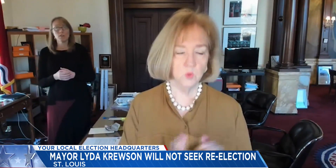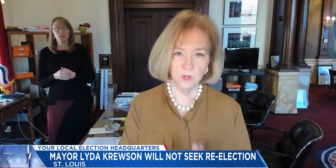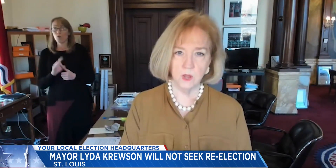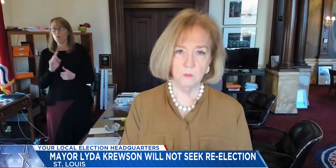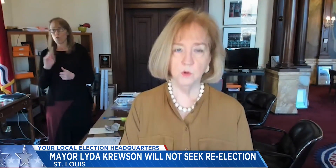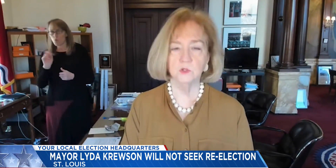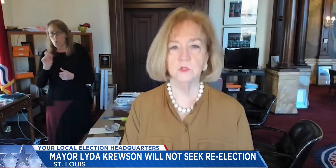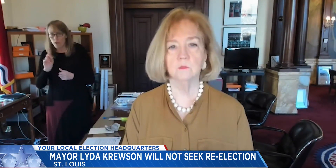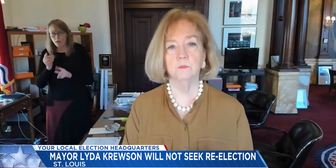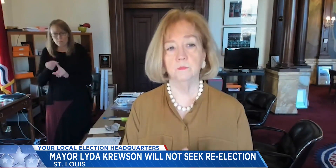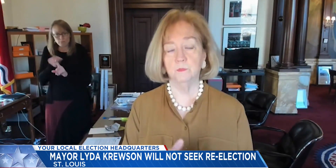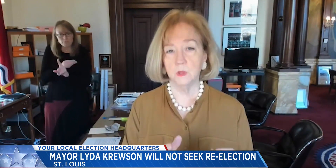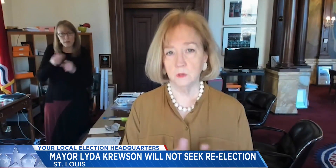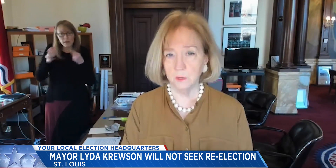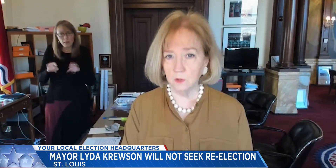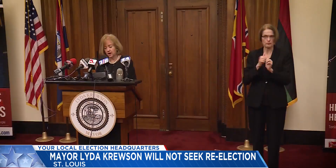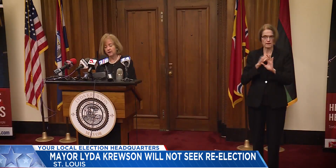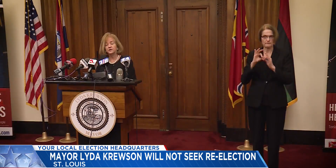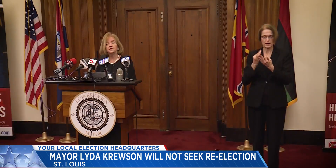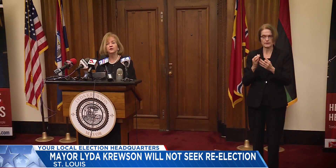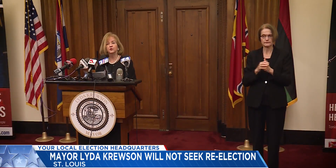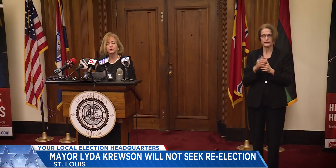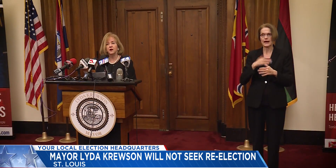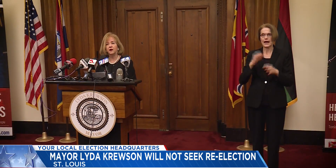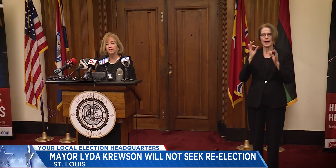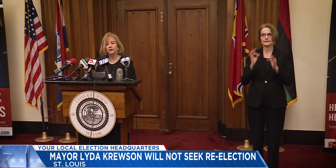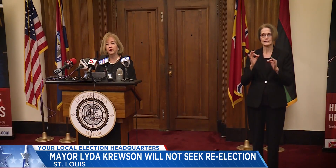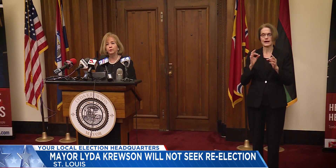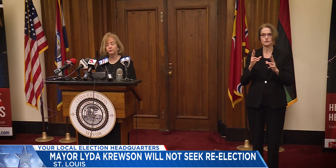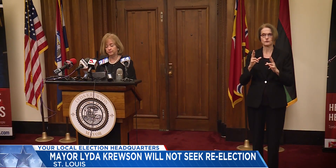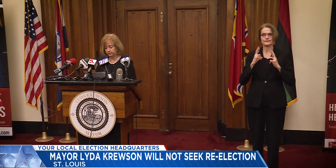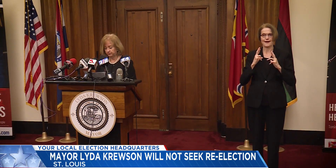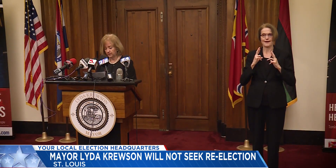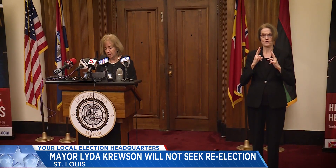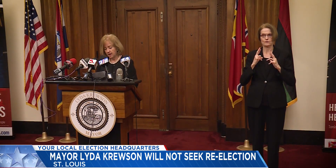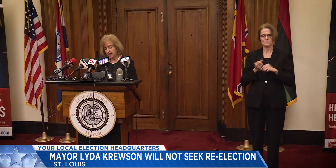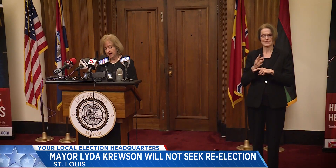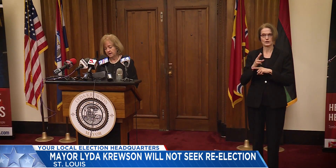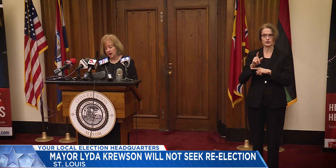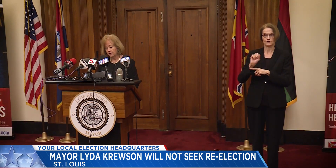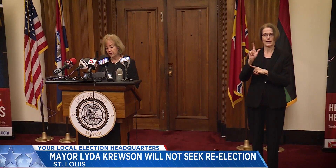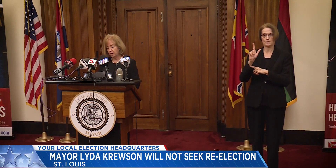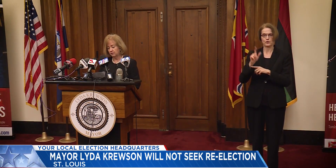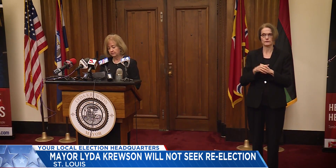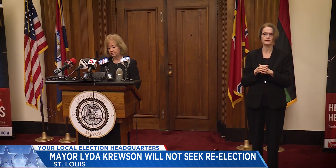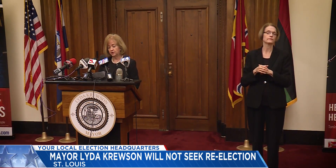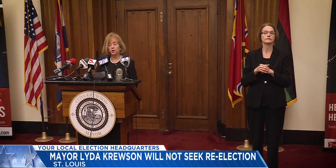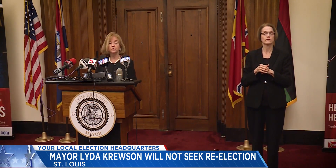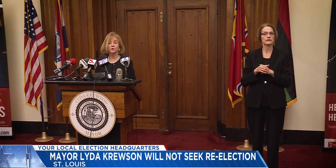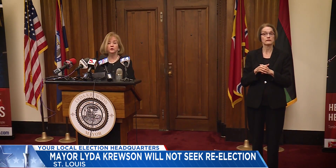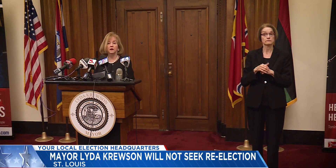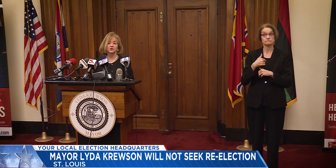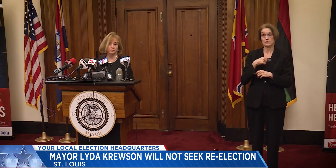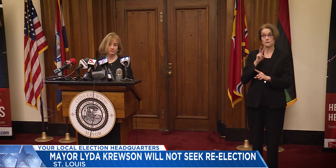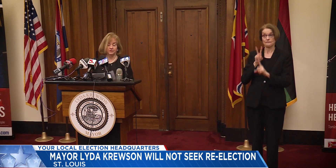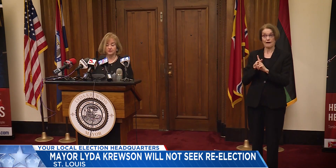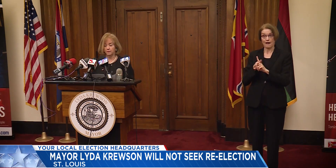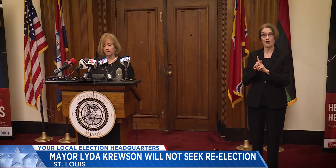as the city's mayor back in April 2017, and she says she's proud of the work the city has done since. Now, she served on the board of aldermen